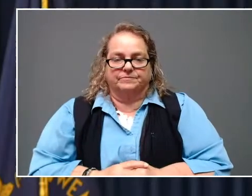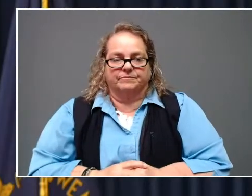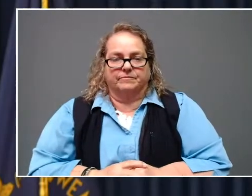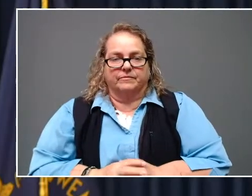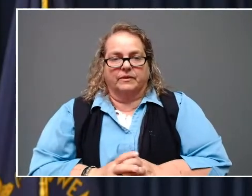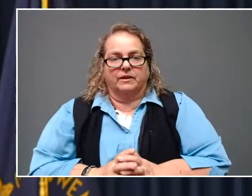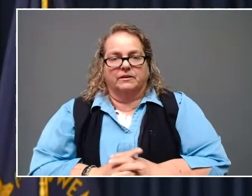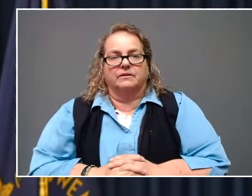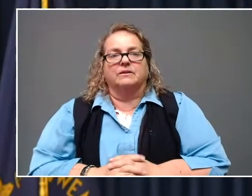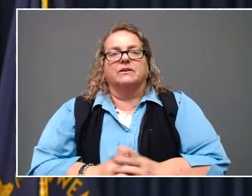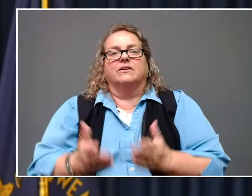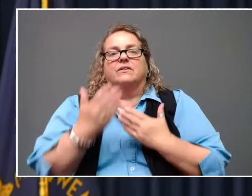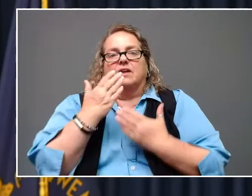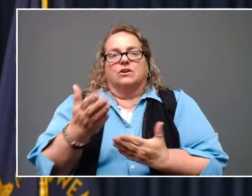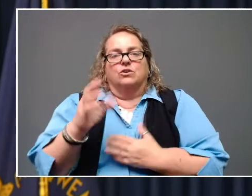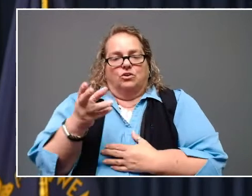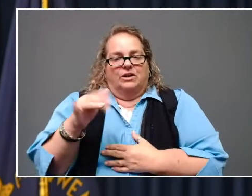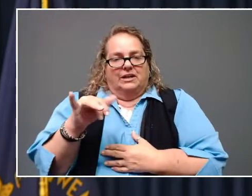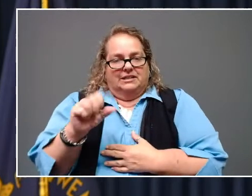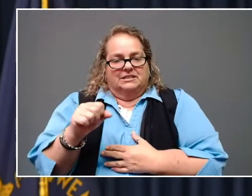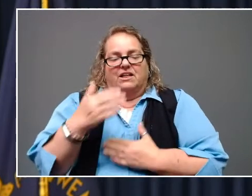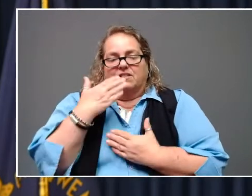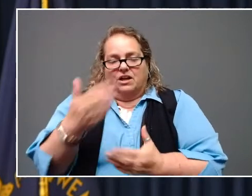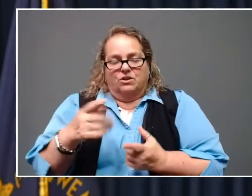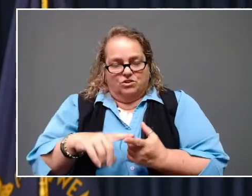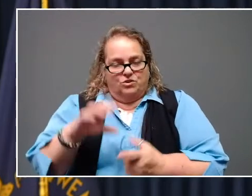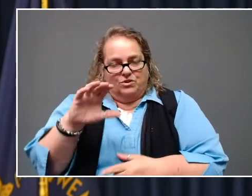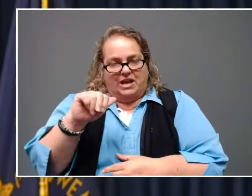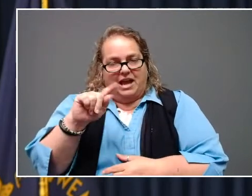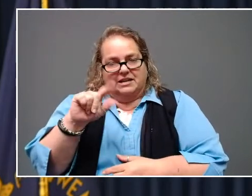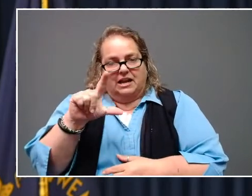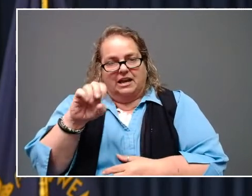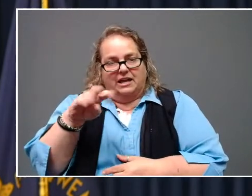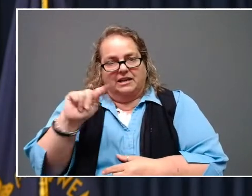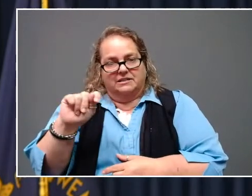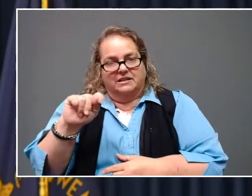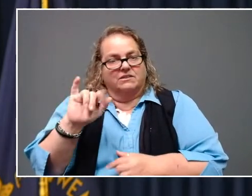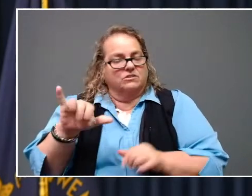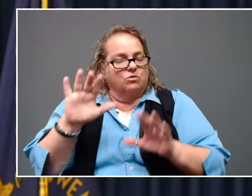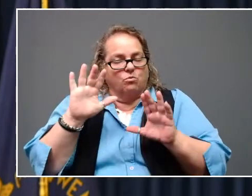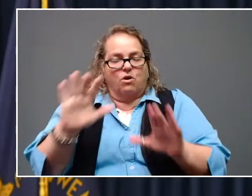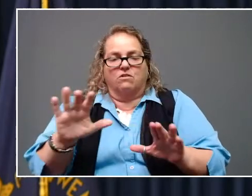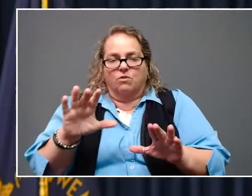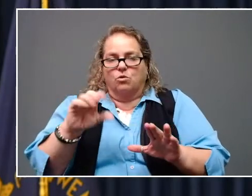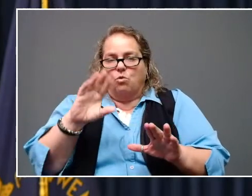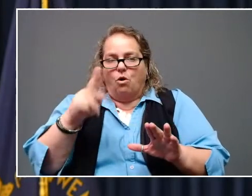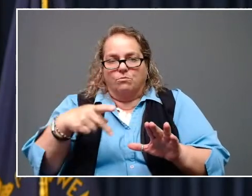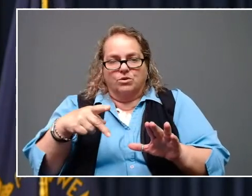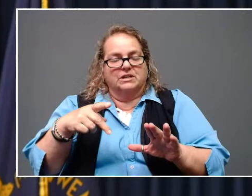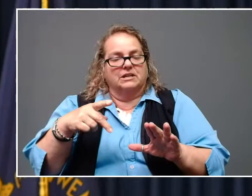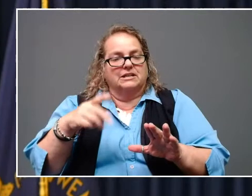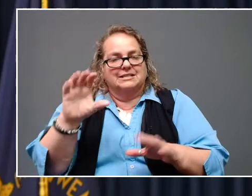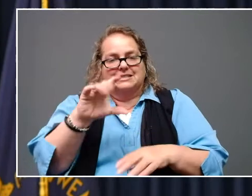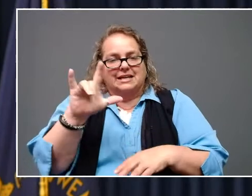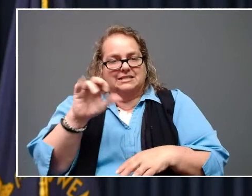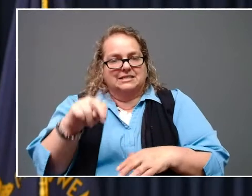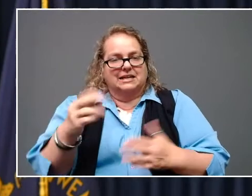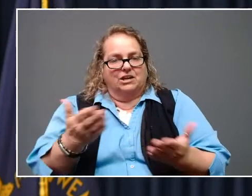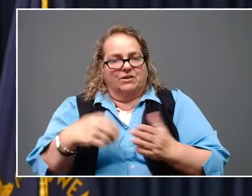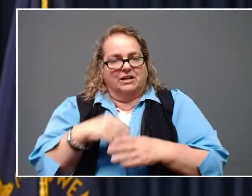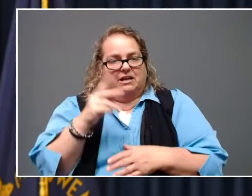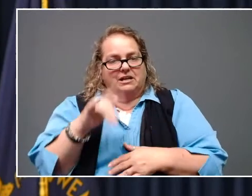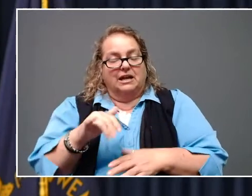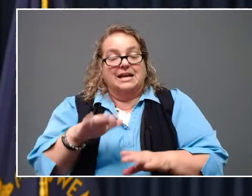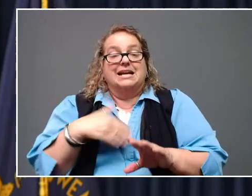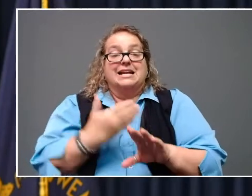Thank you to Chris. Thank you to Catalan. What an amazing corporate citizen here in Kentucky. Next, I want to highlight